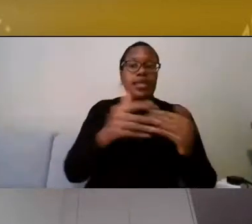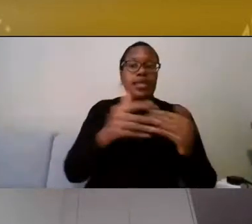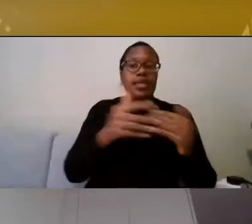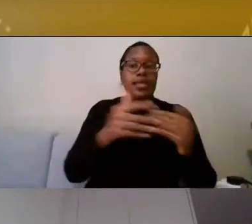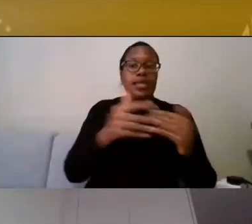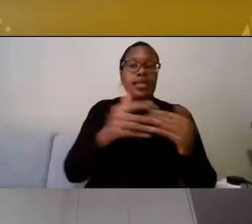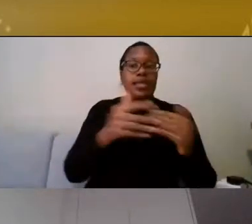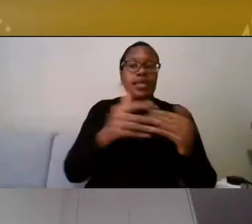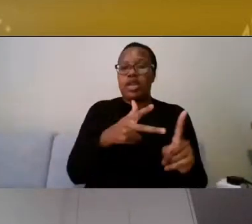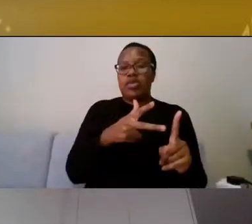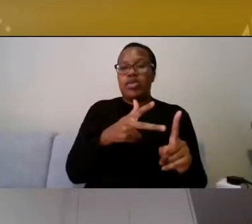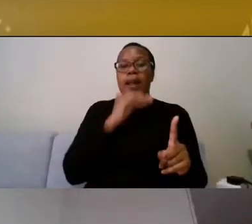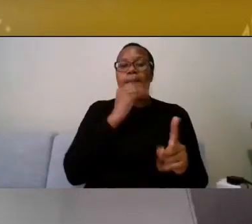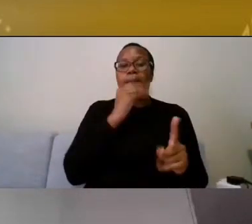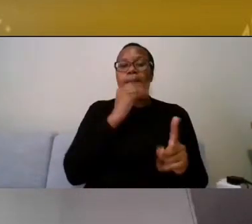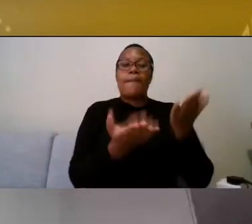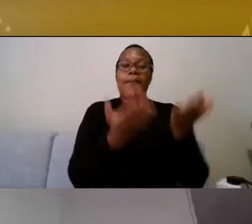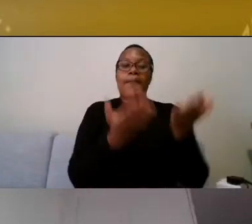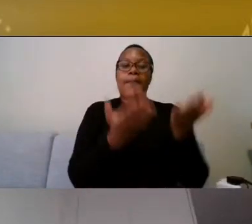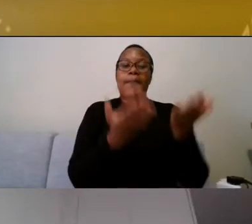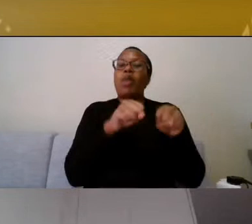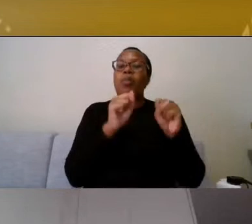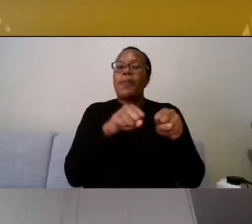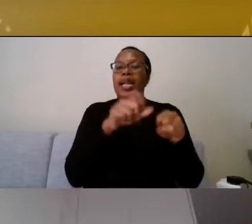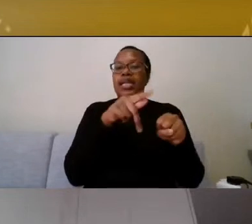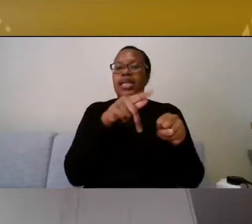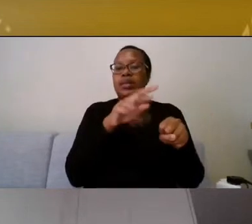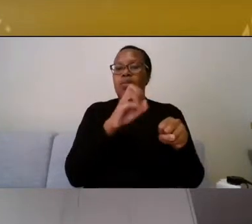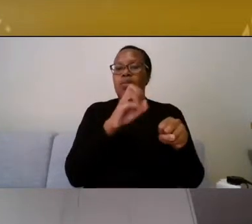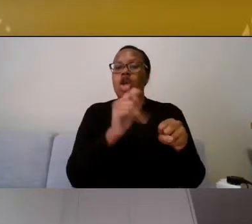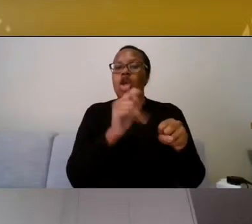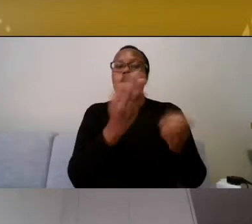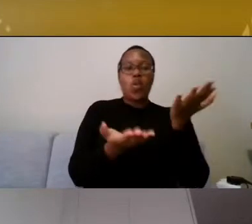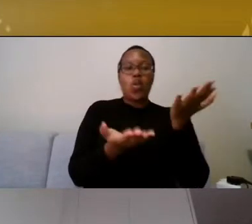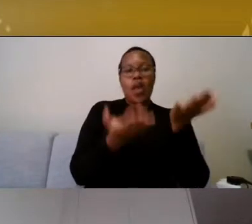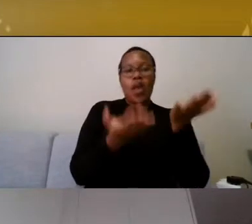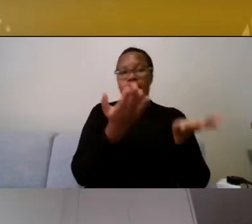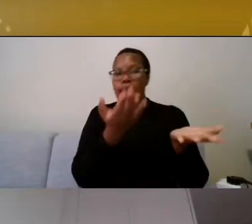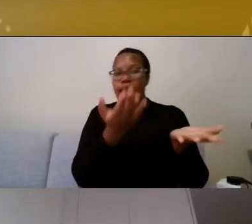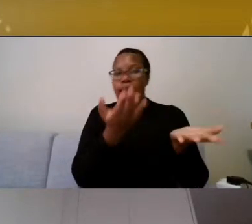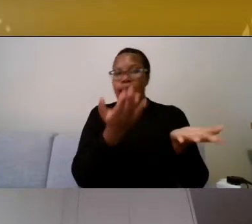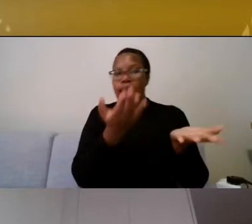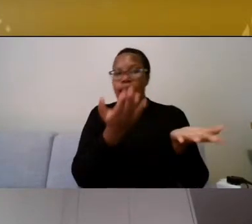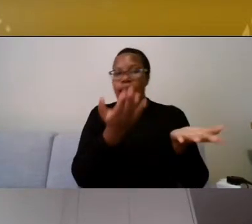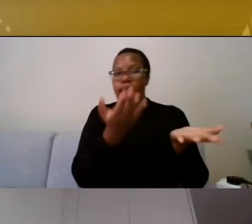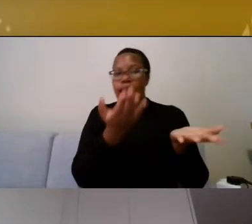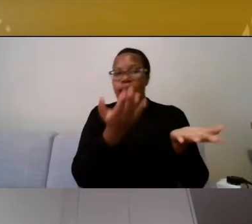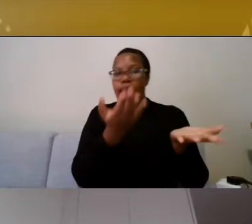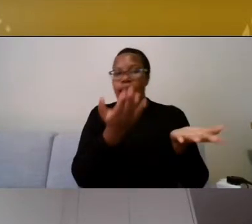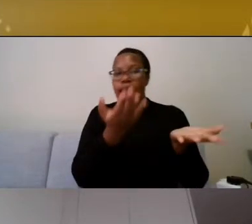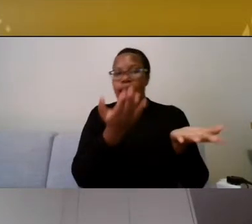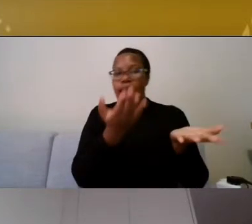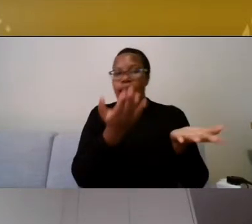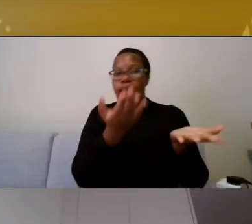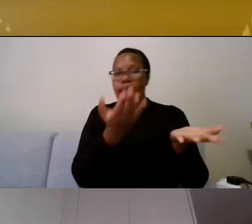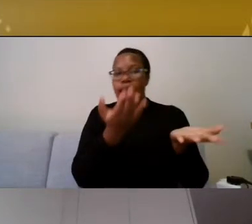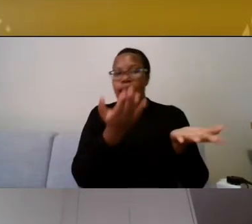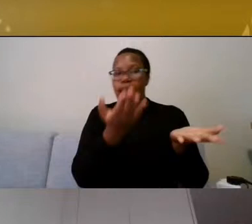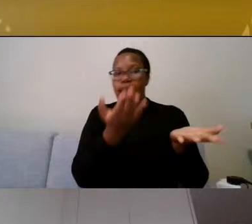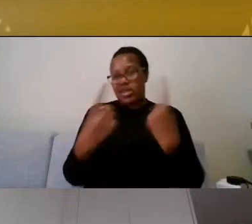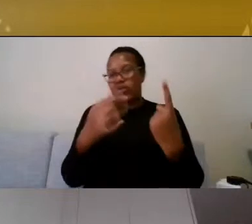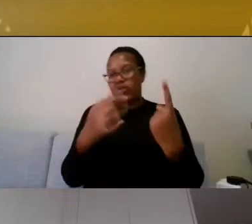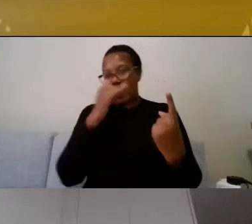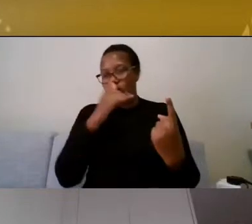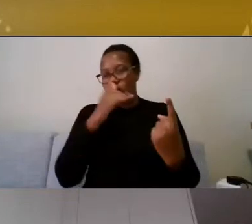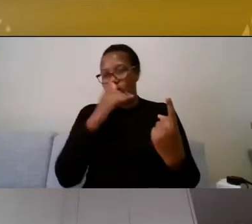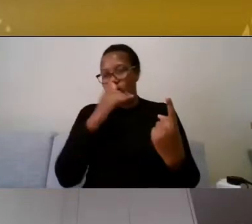matter, it's a balance of probabilities where you weigh up and you see which side the scales tilt in. So it's possible to